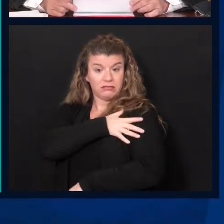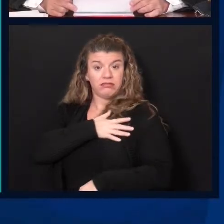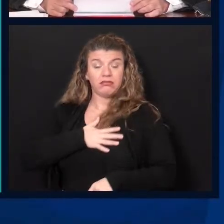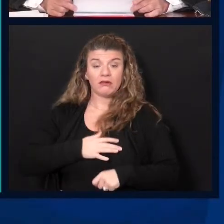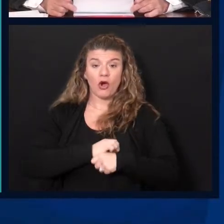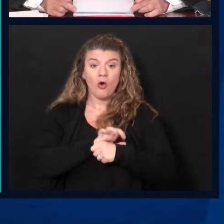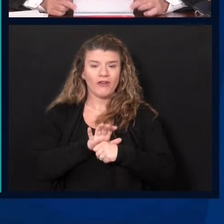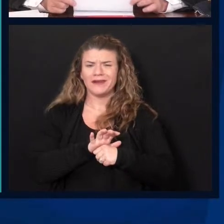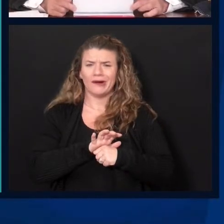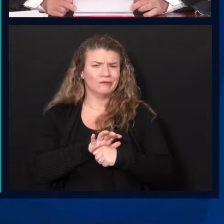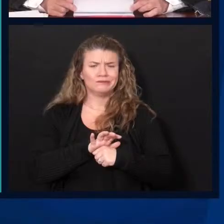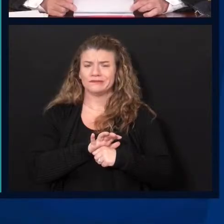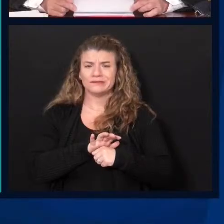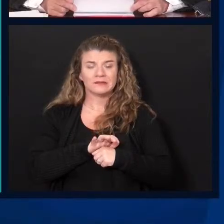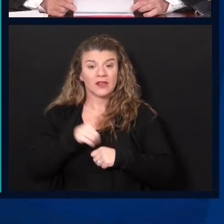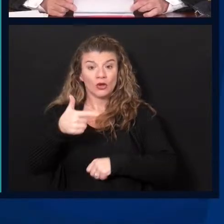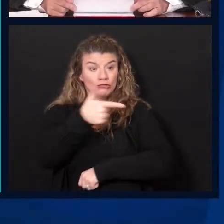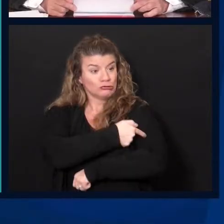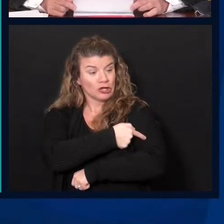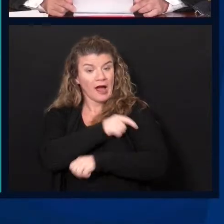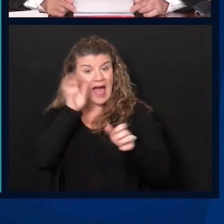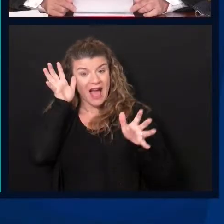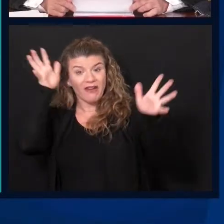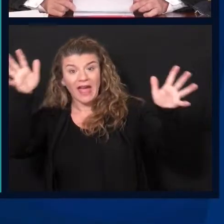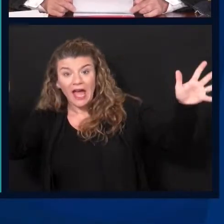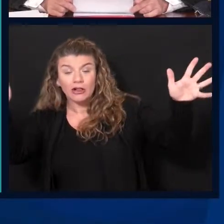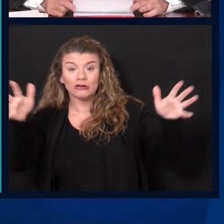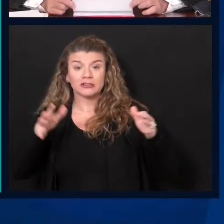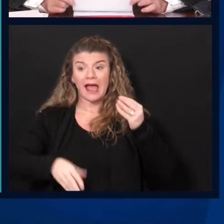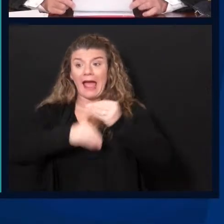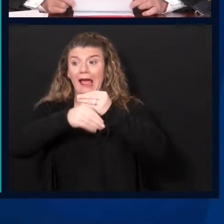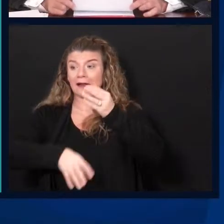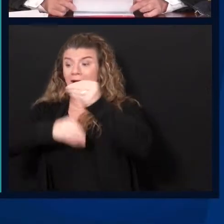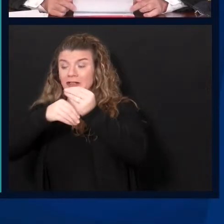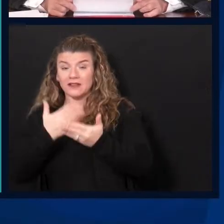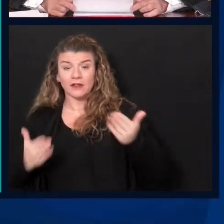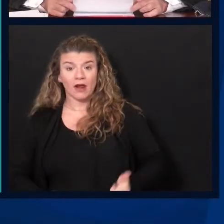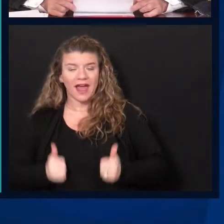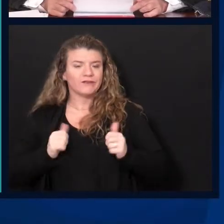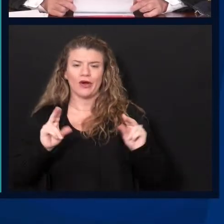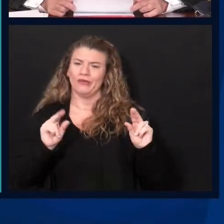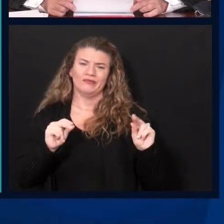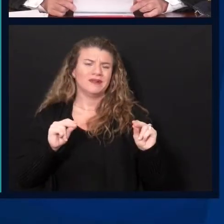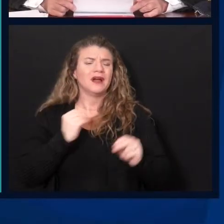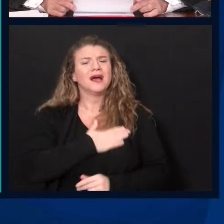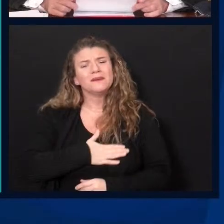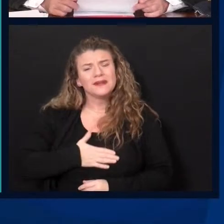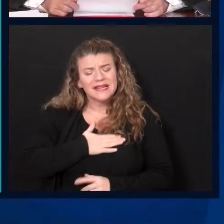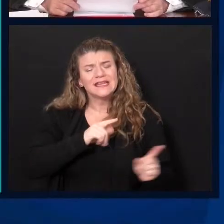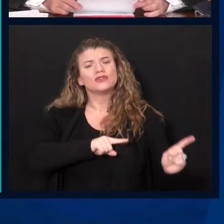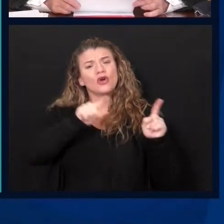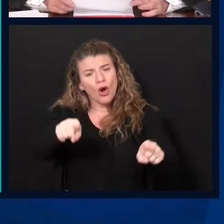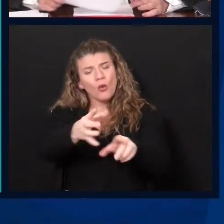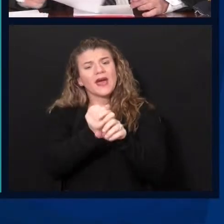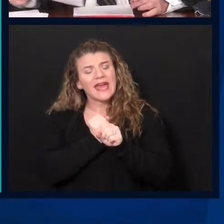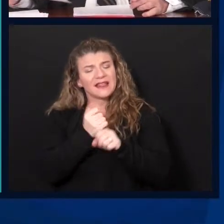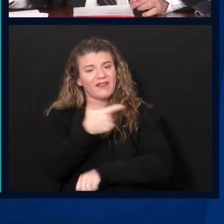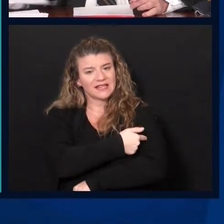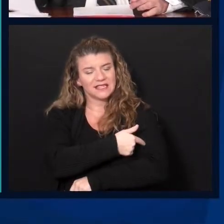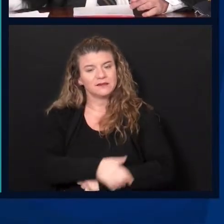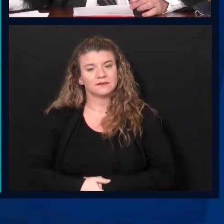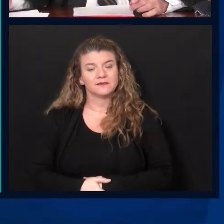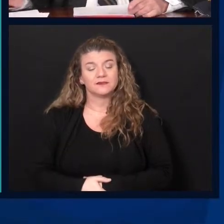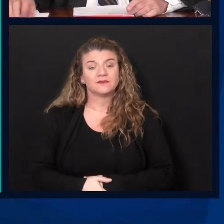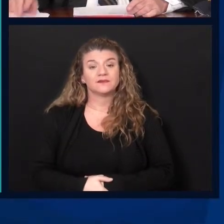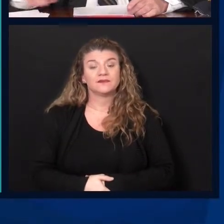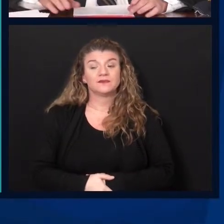grow antlers from the vaccine. Please get your vaccine. As far as if you have